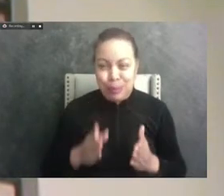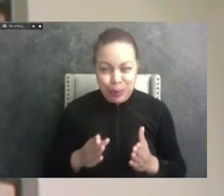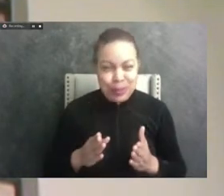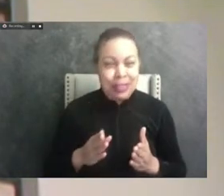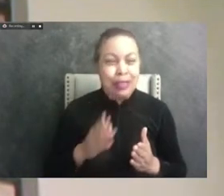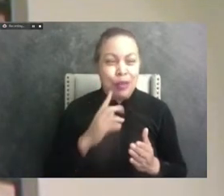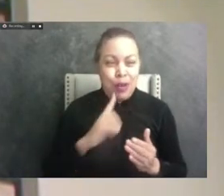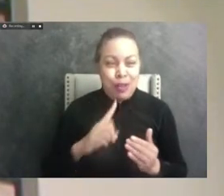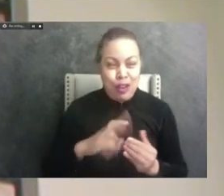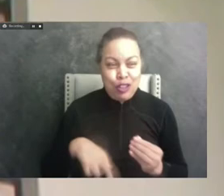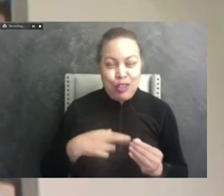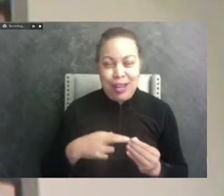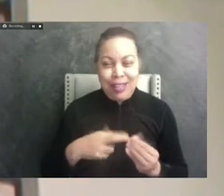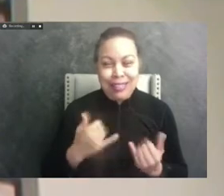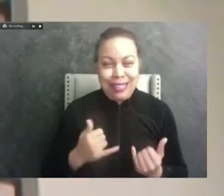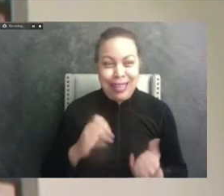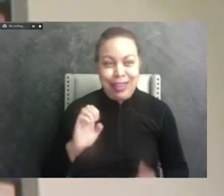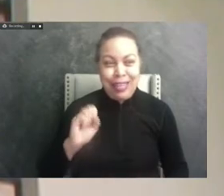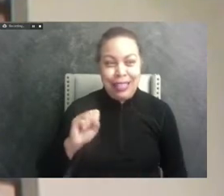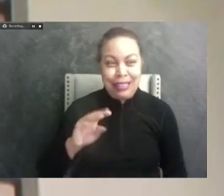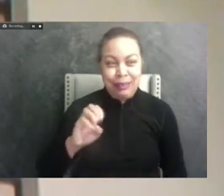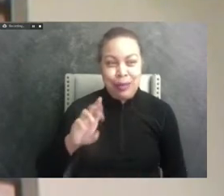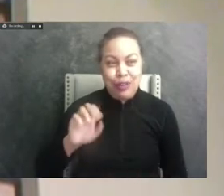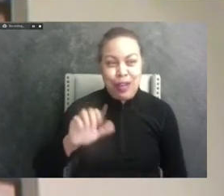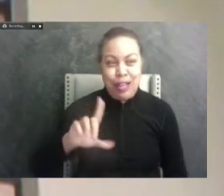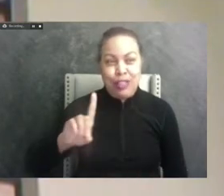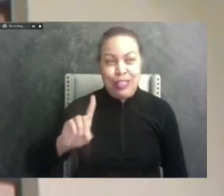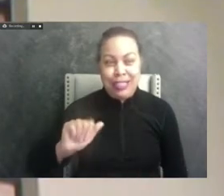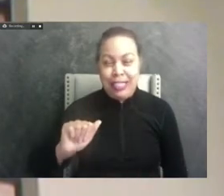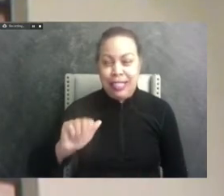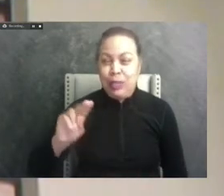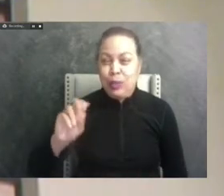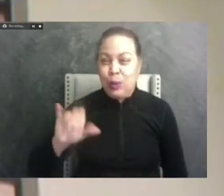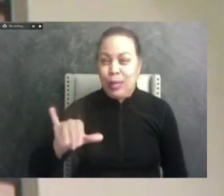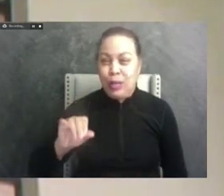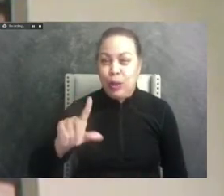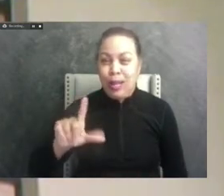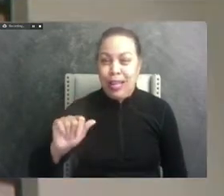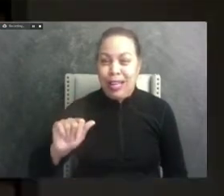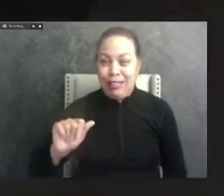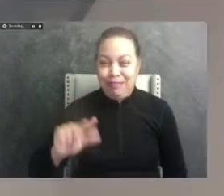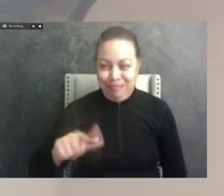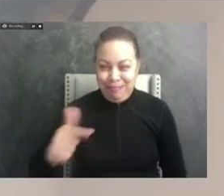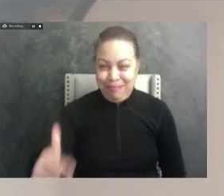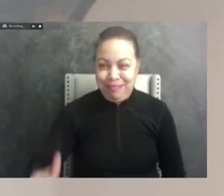round. Give it up for Esmeralda Noyola.